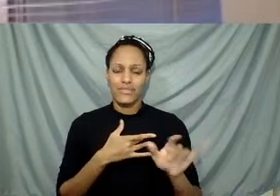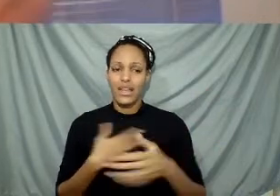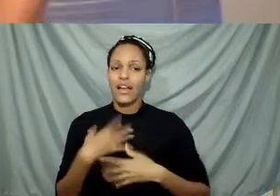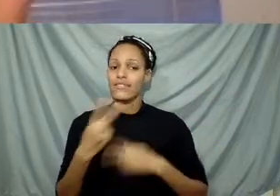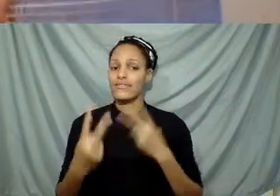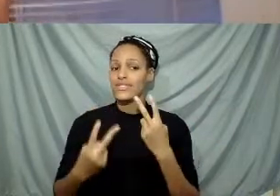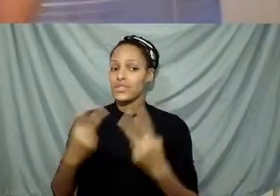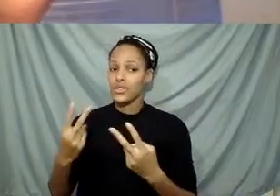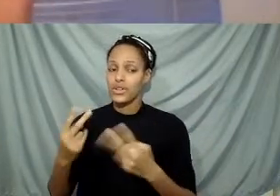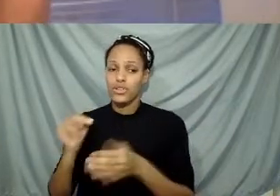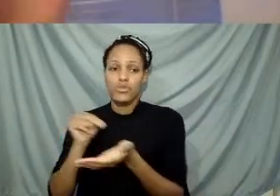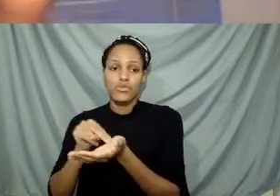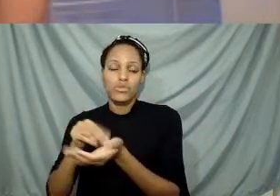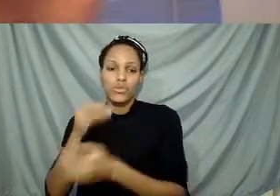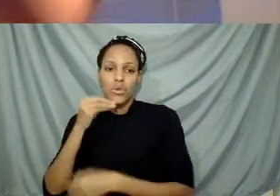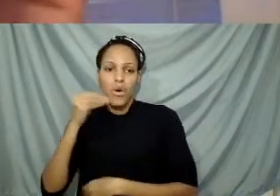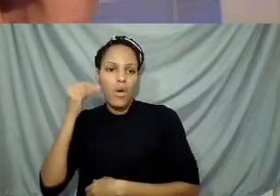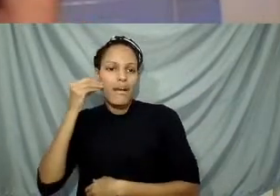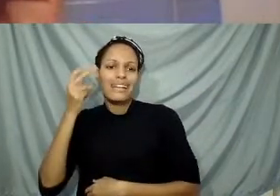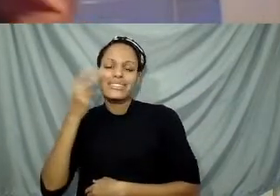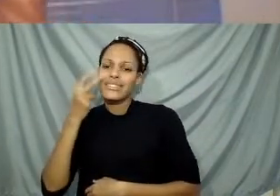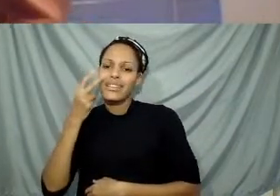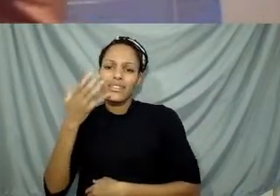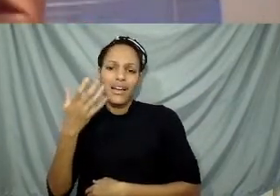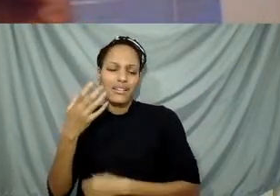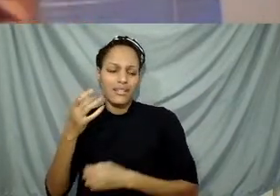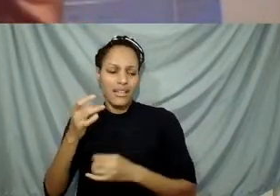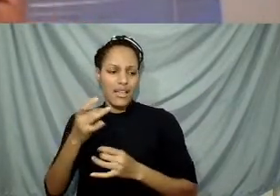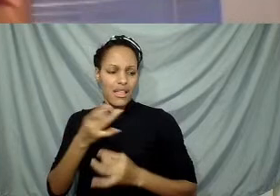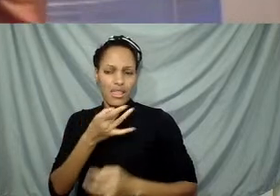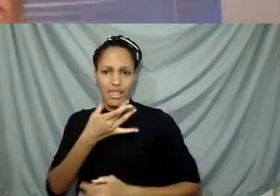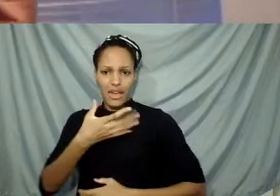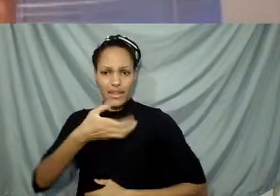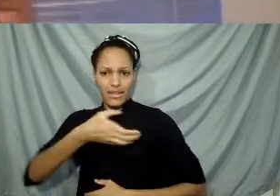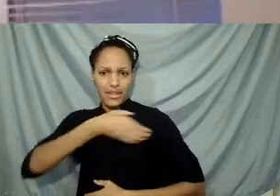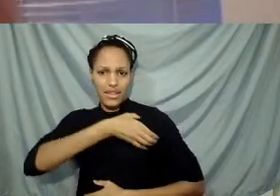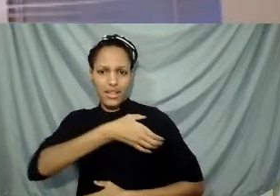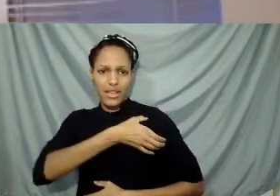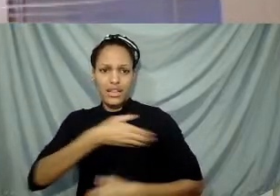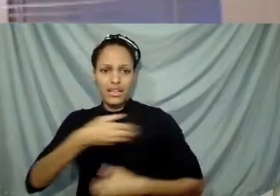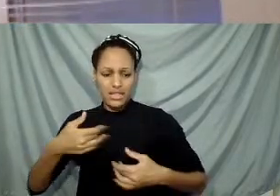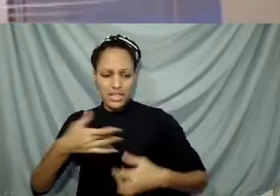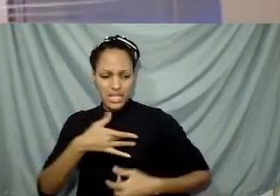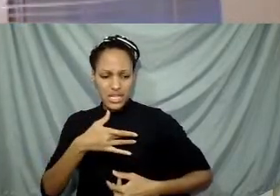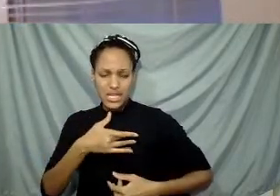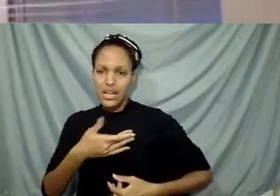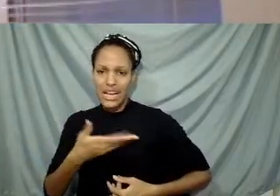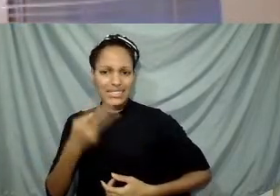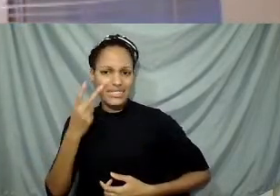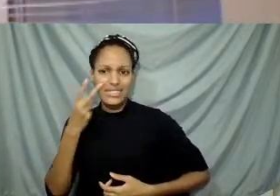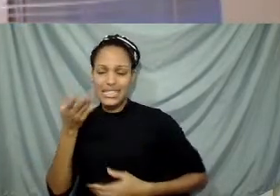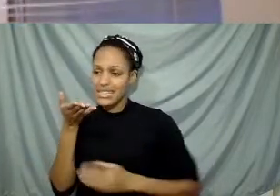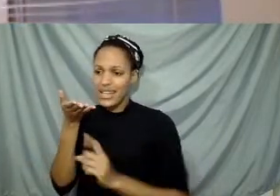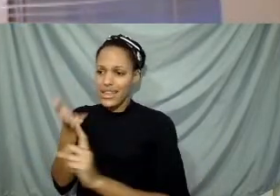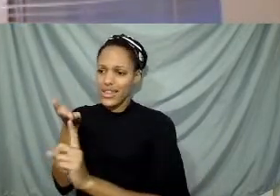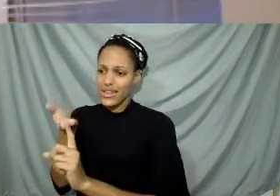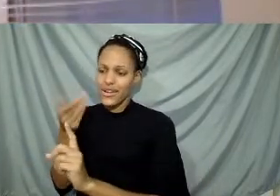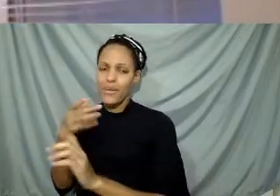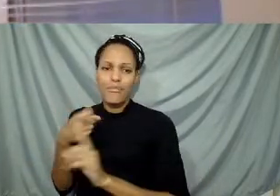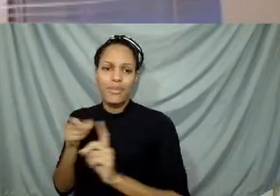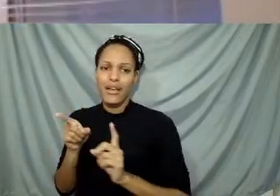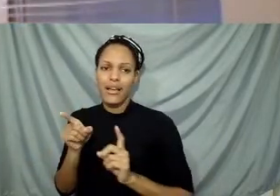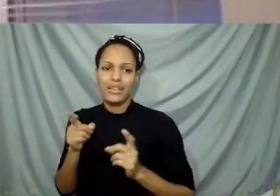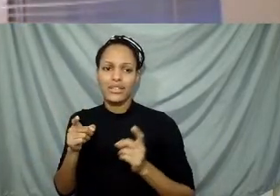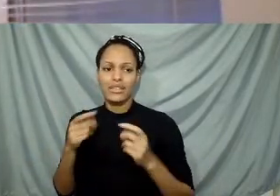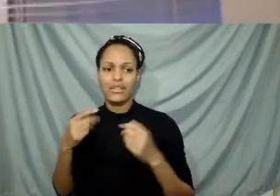homes, I see that powerful light within her. So she's still in there. You know, she just has to live the rest of this life with this body until this